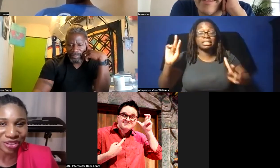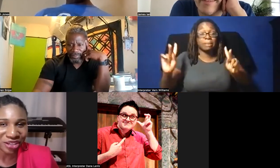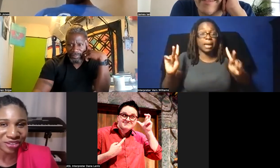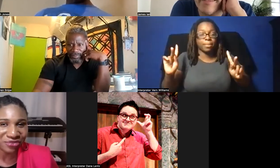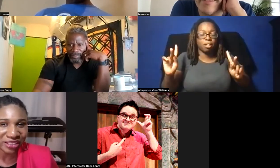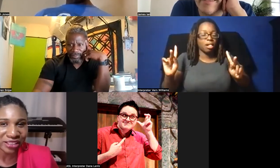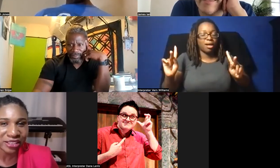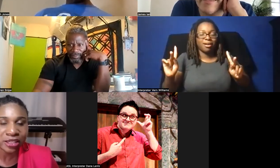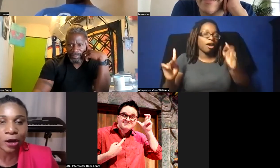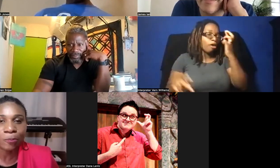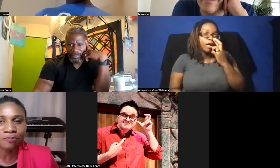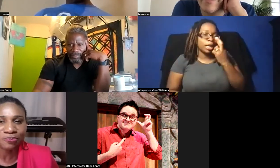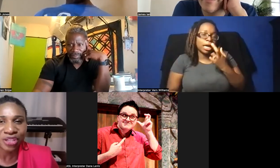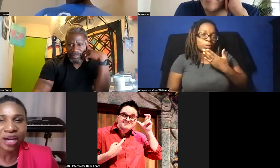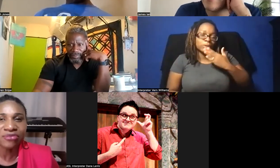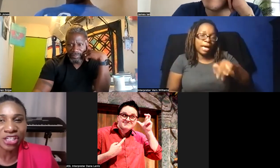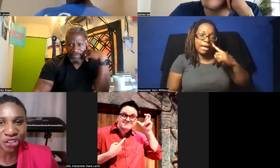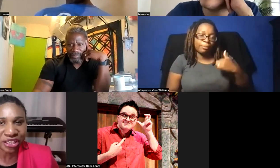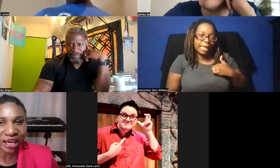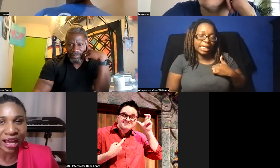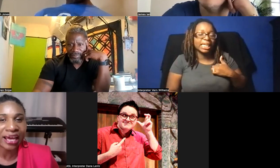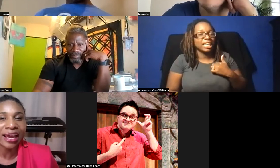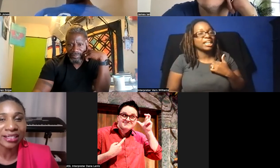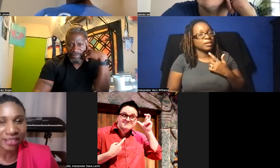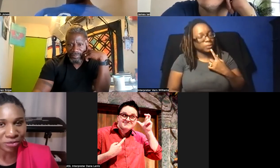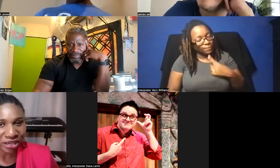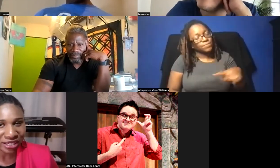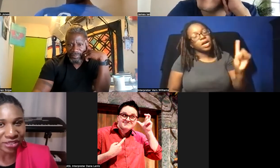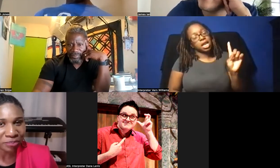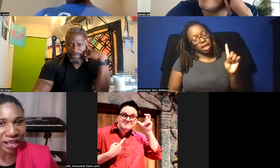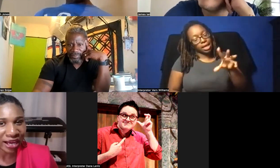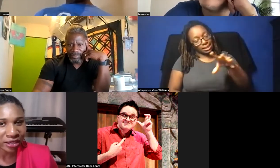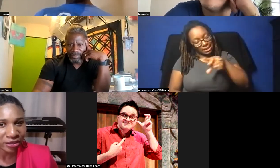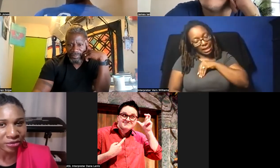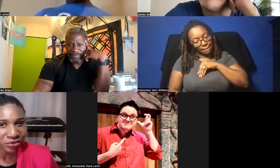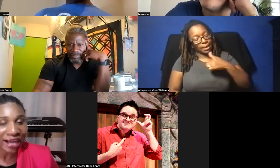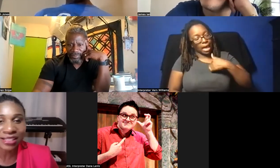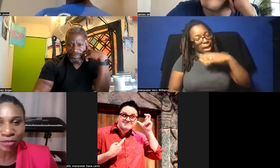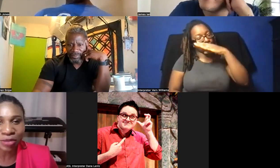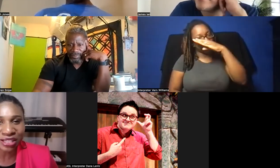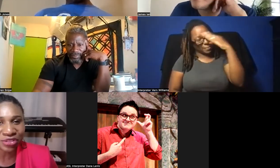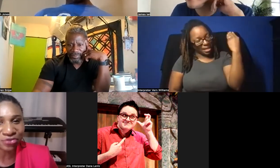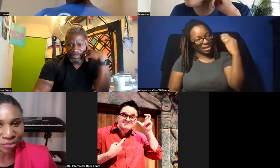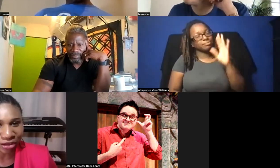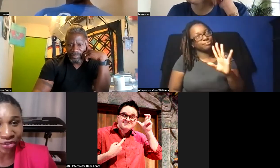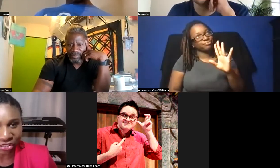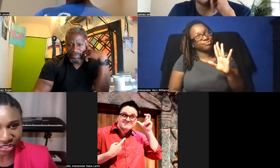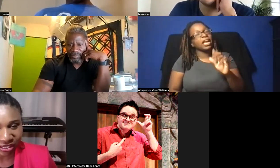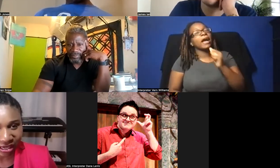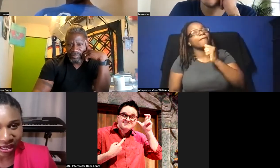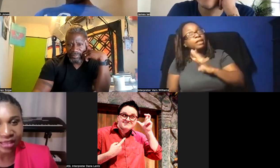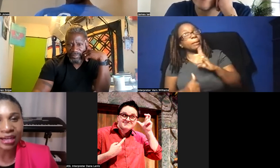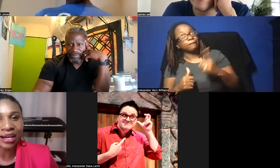myself in the face. So eventually I accepted myself as I accepted myself as a female